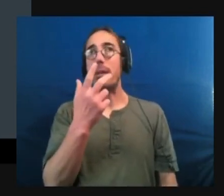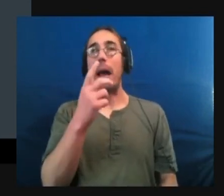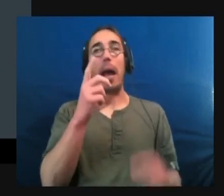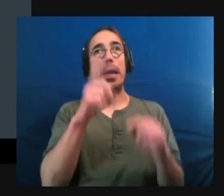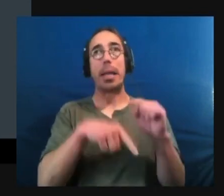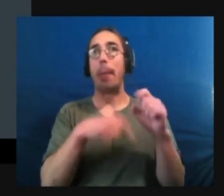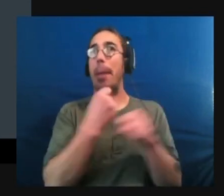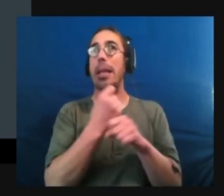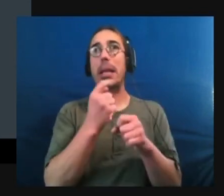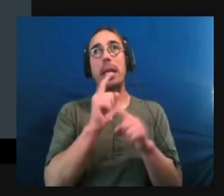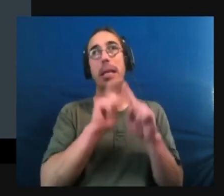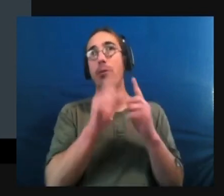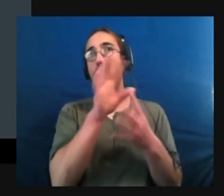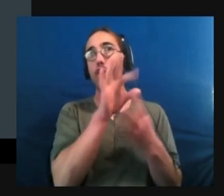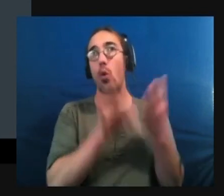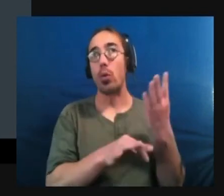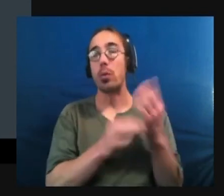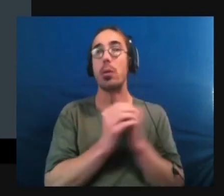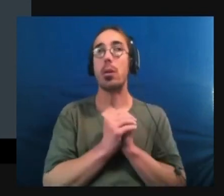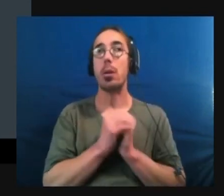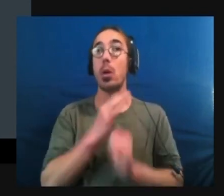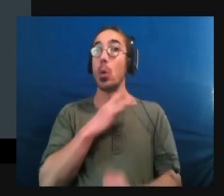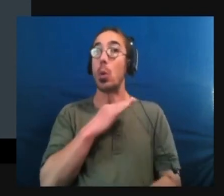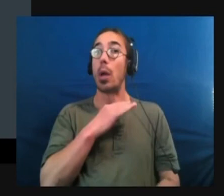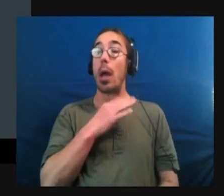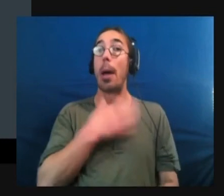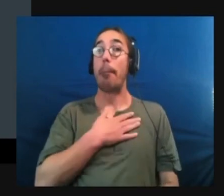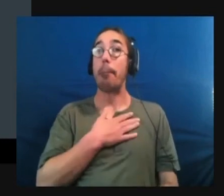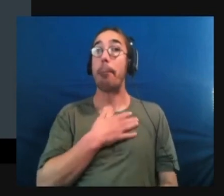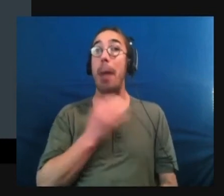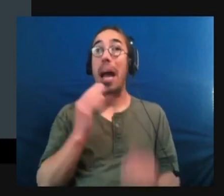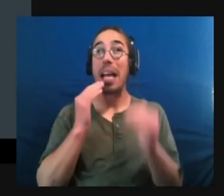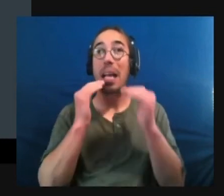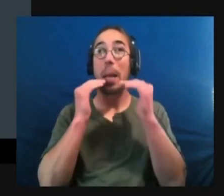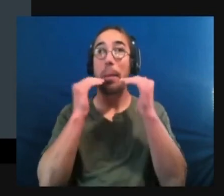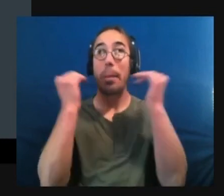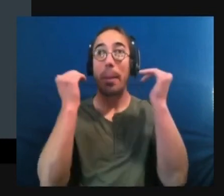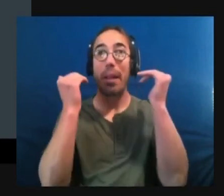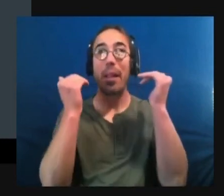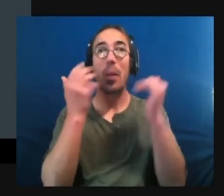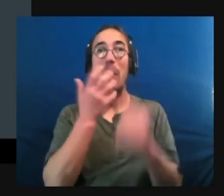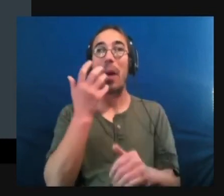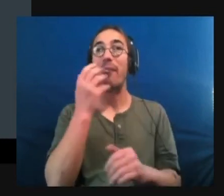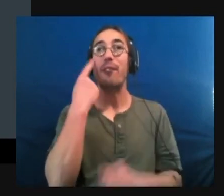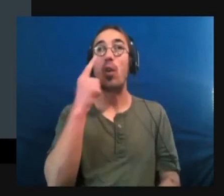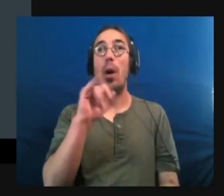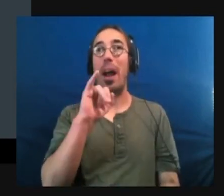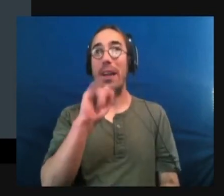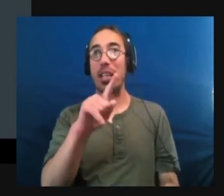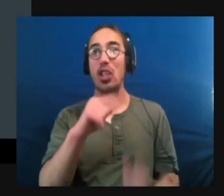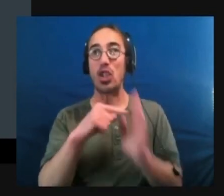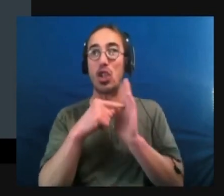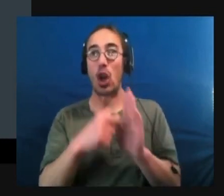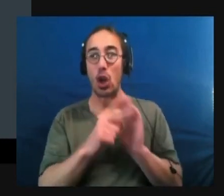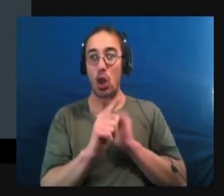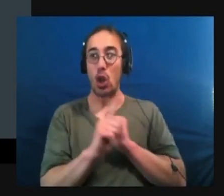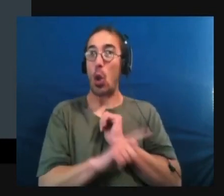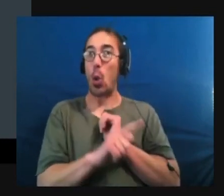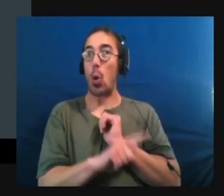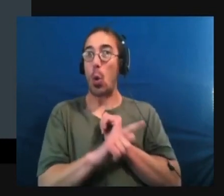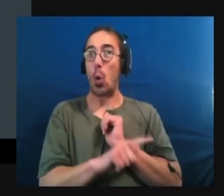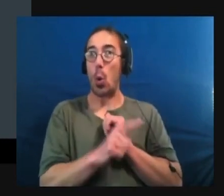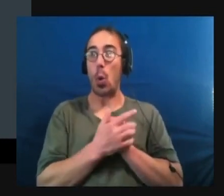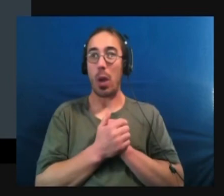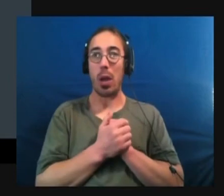have. Very cool. My little smiley face for deaf identity started down here, and it's